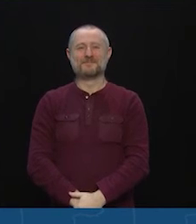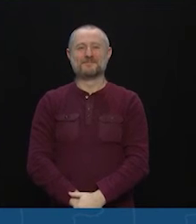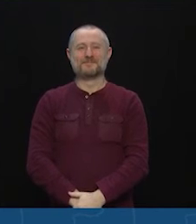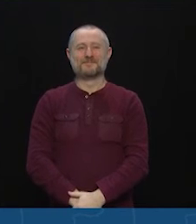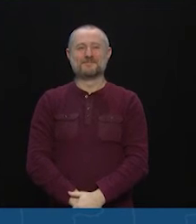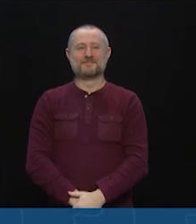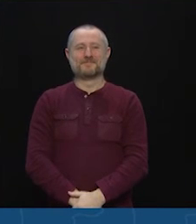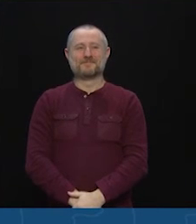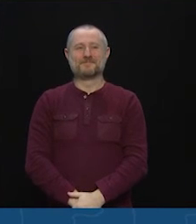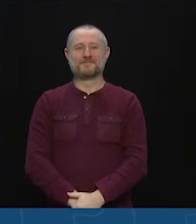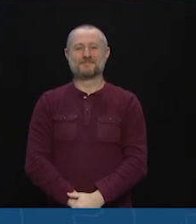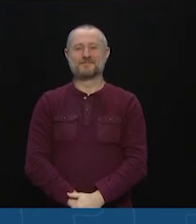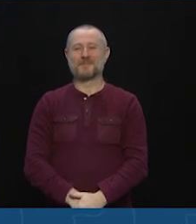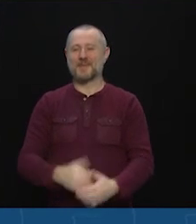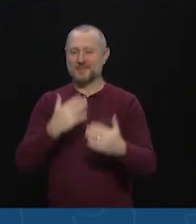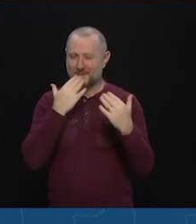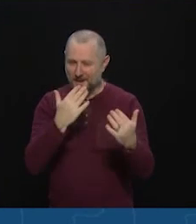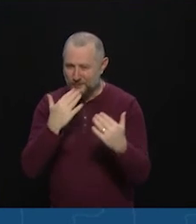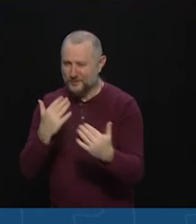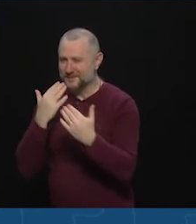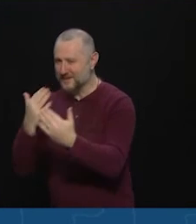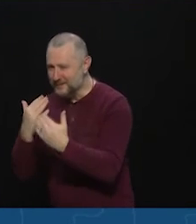Thank you very much. Thank you.